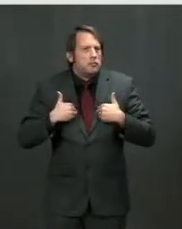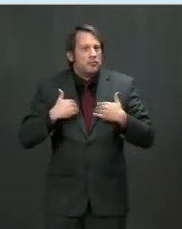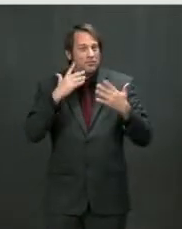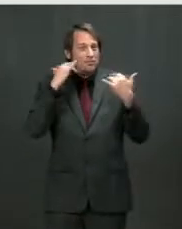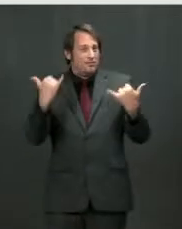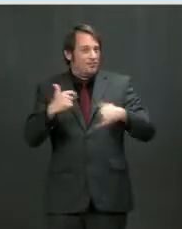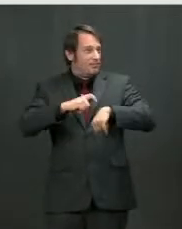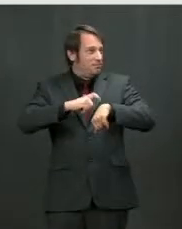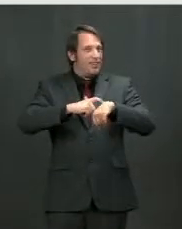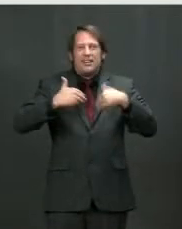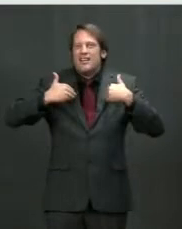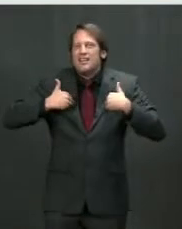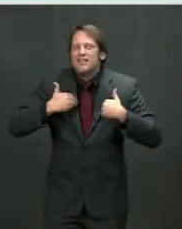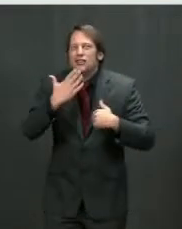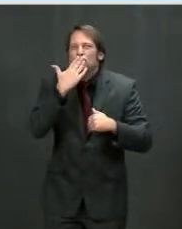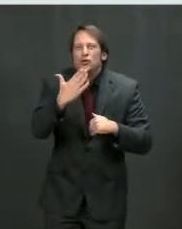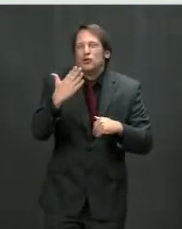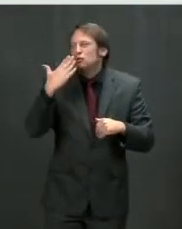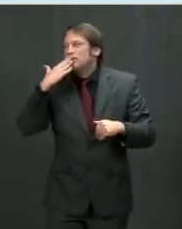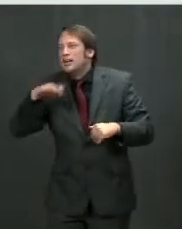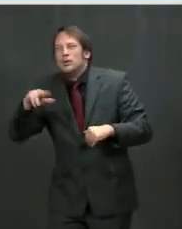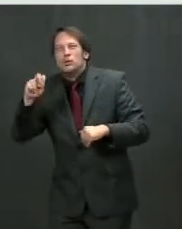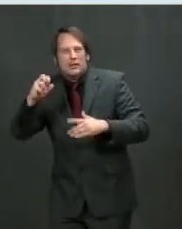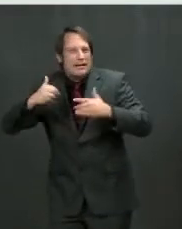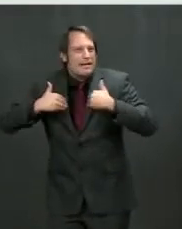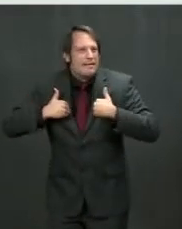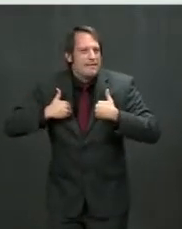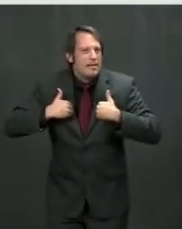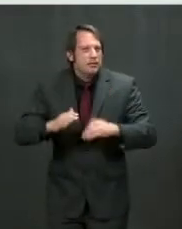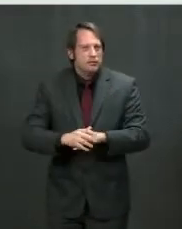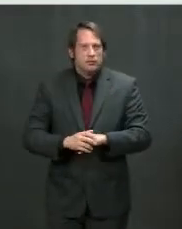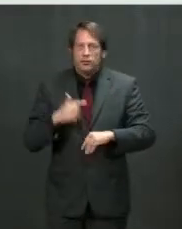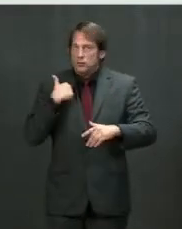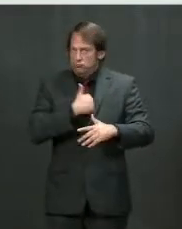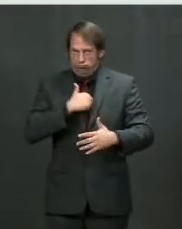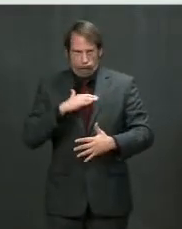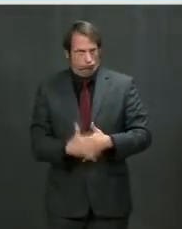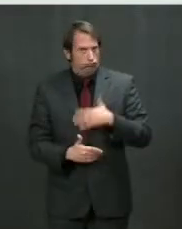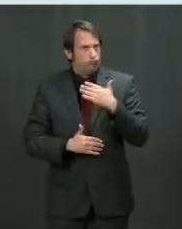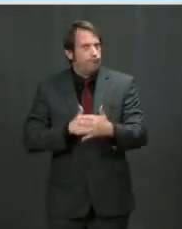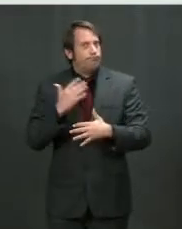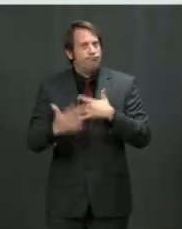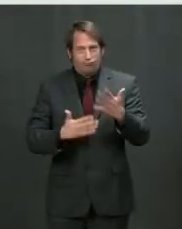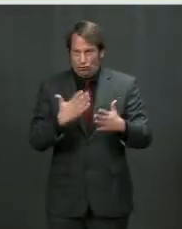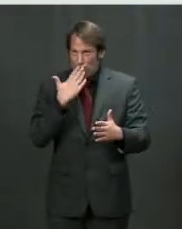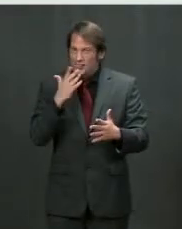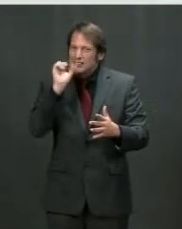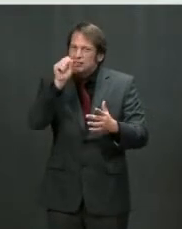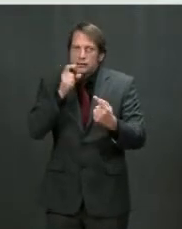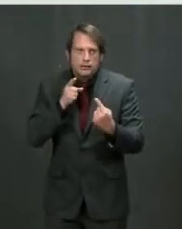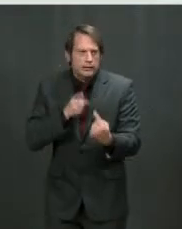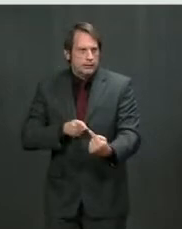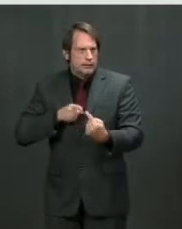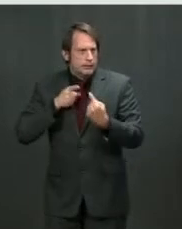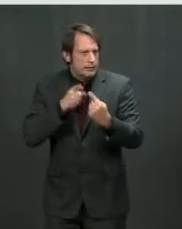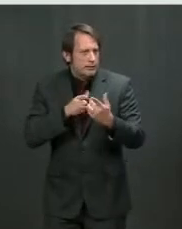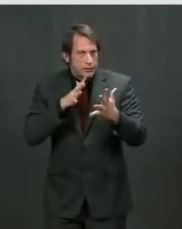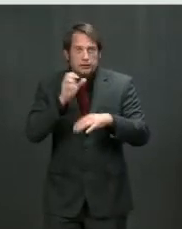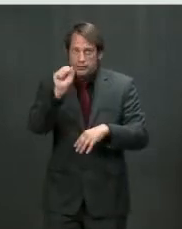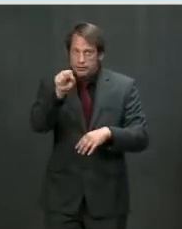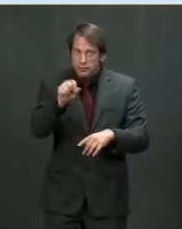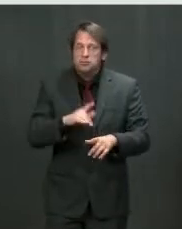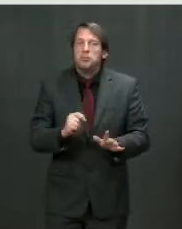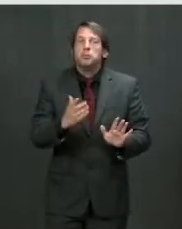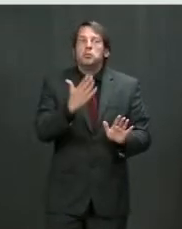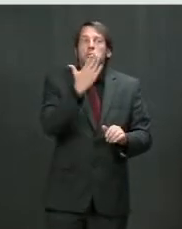real progress, even amidst continued challenges. First, there's good news to report. The President